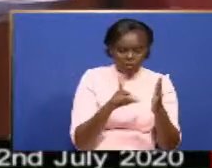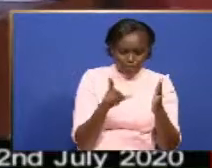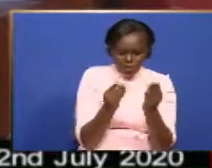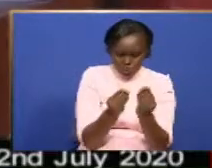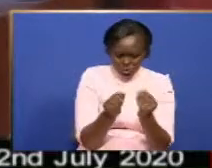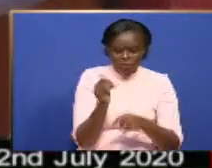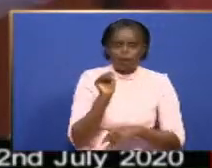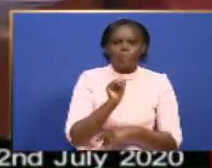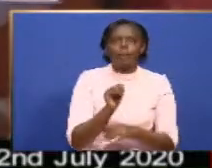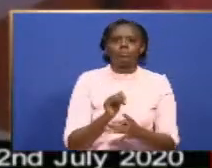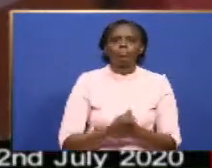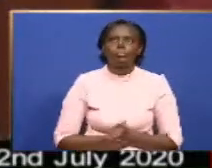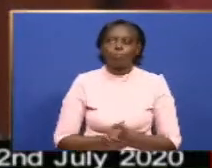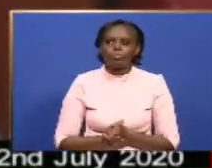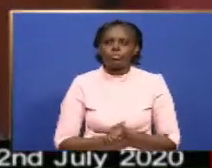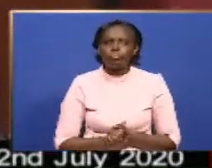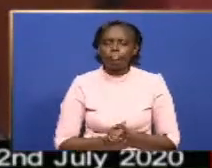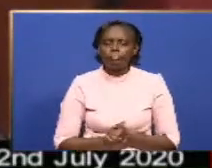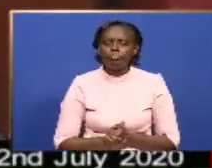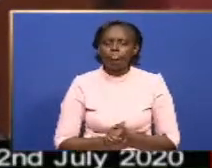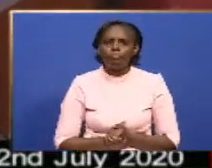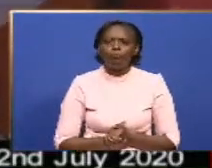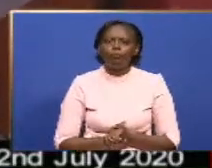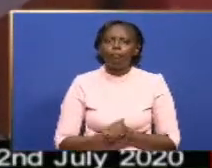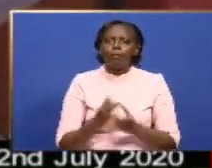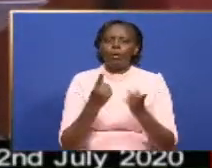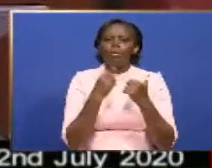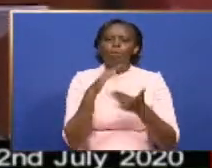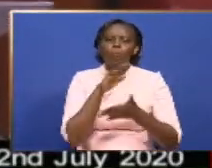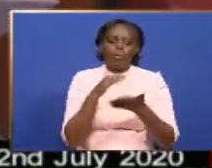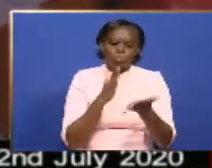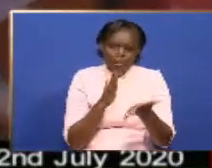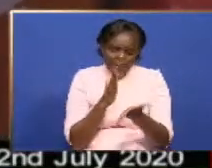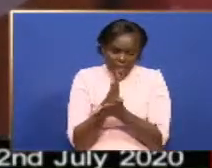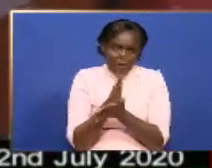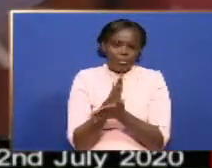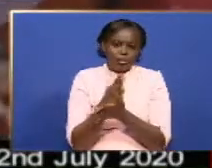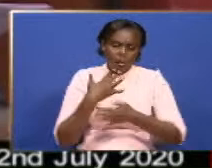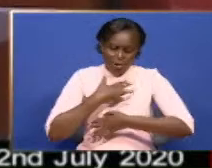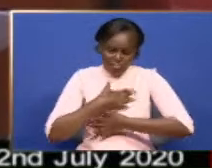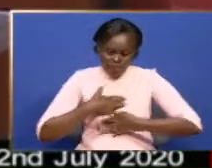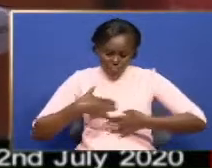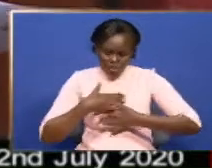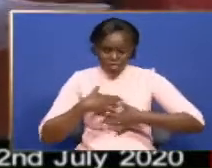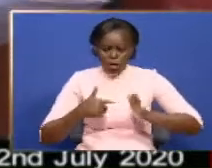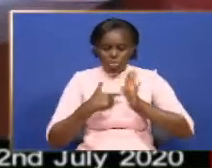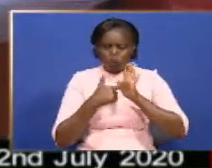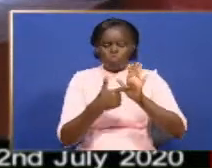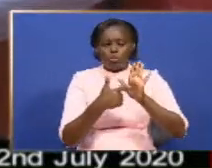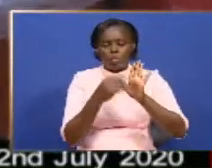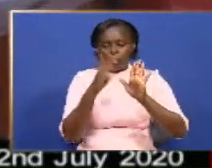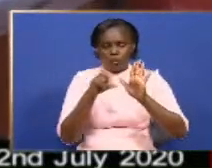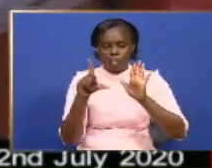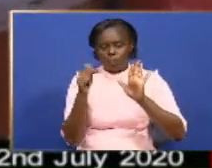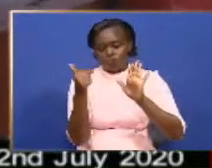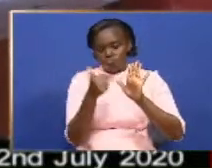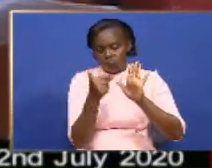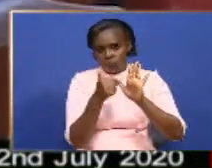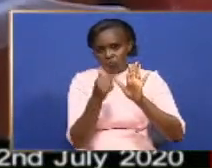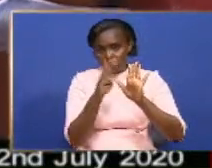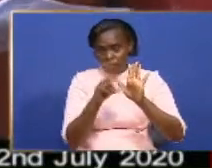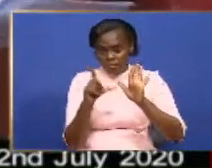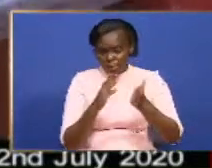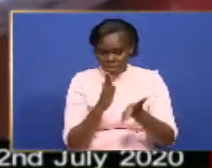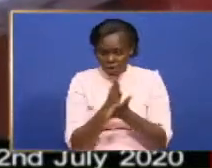this. Let me touch on the rights of refugees as enshrined in this bill, that they will